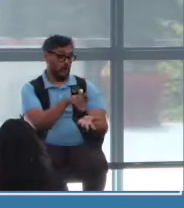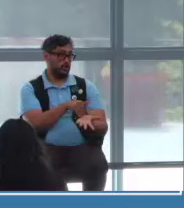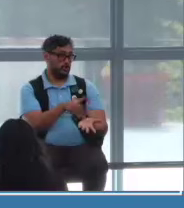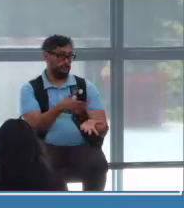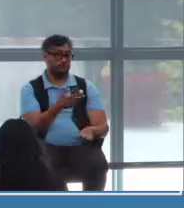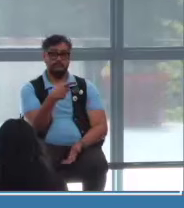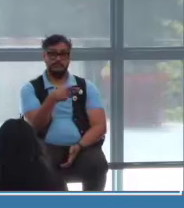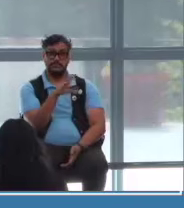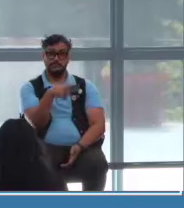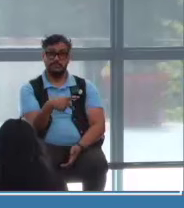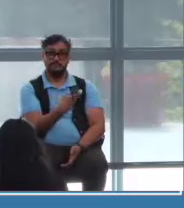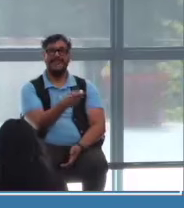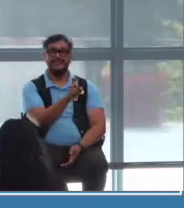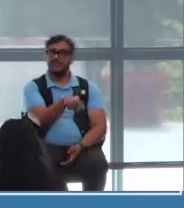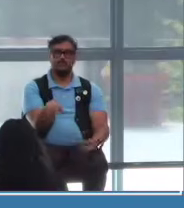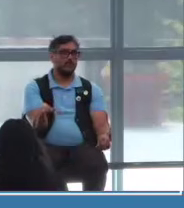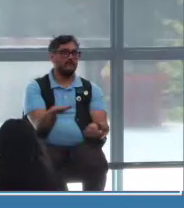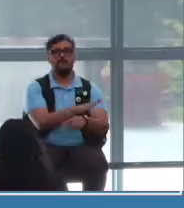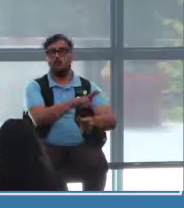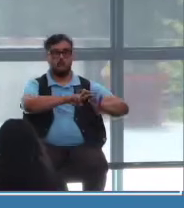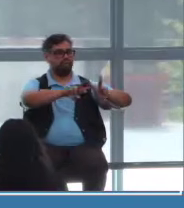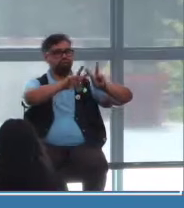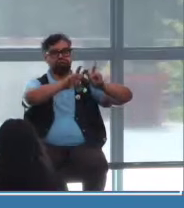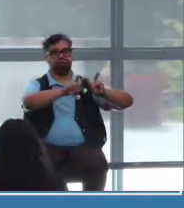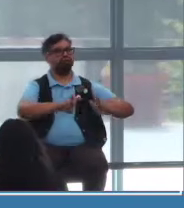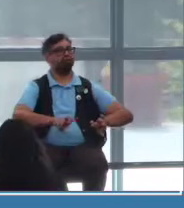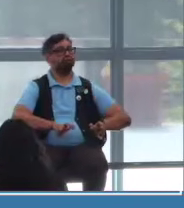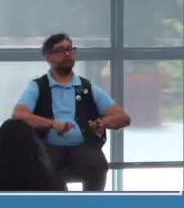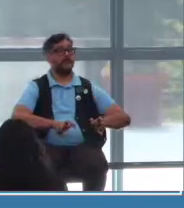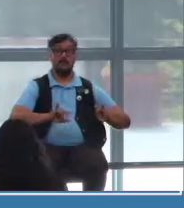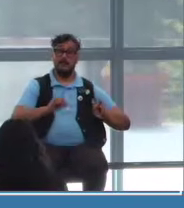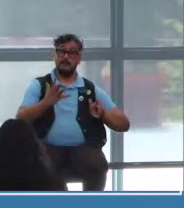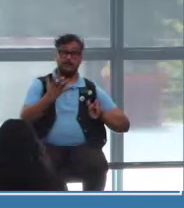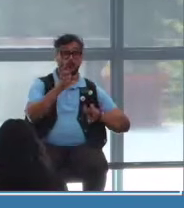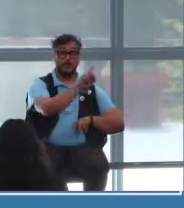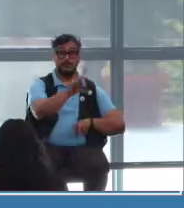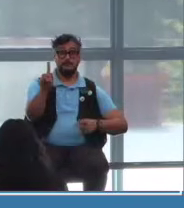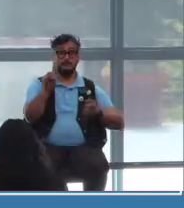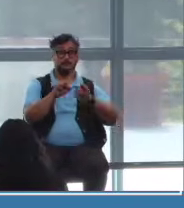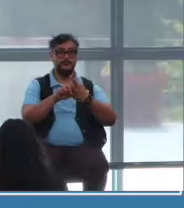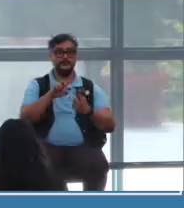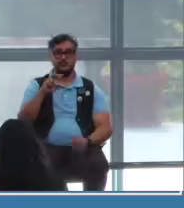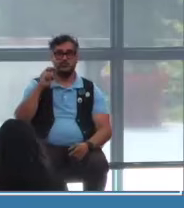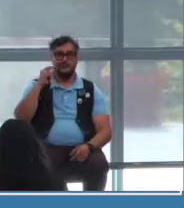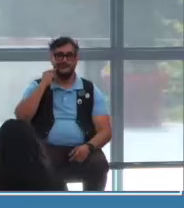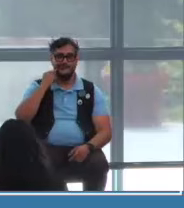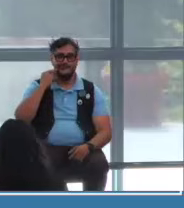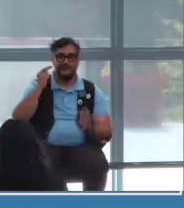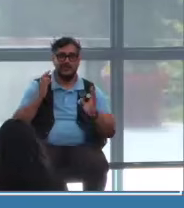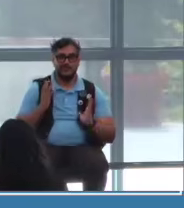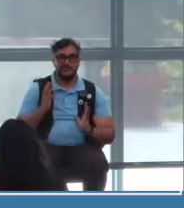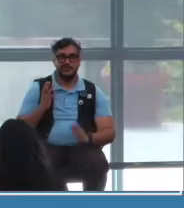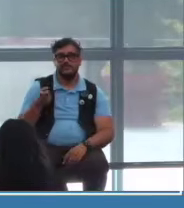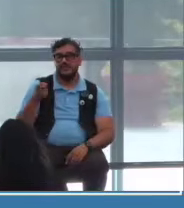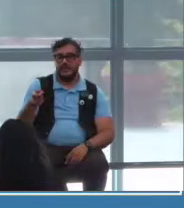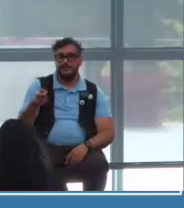doctor, who should do a complete evaluation. And if they want to send you to a neurologist, that's the